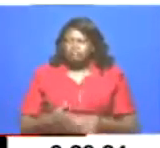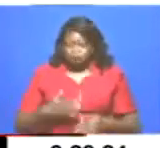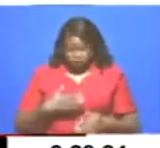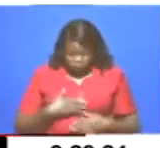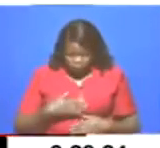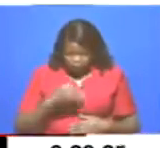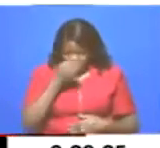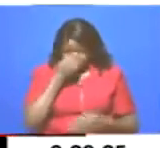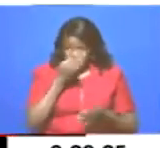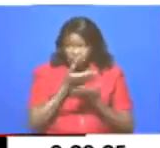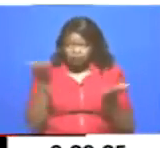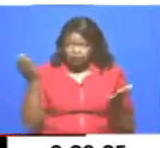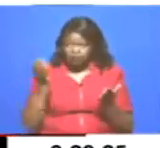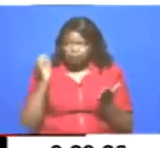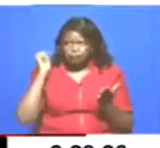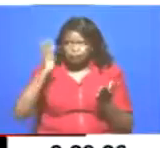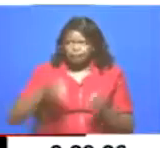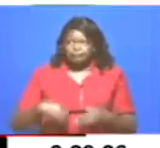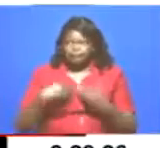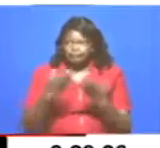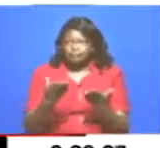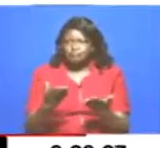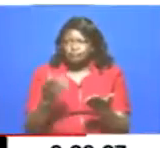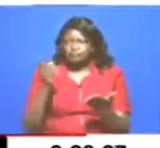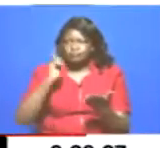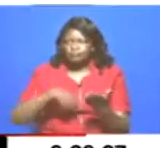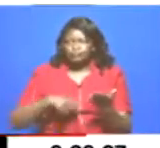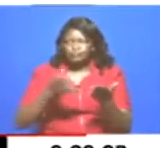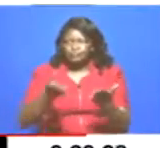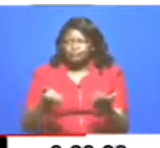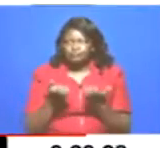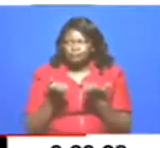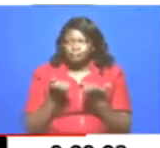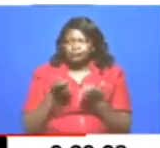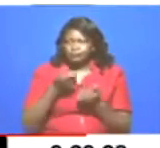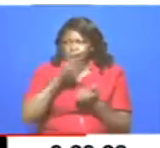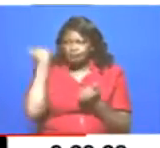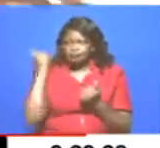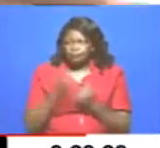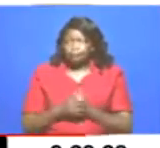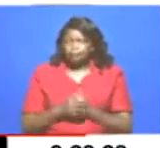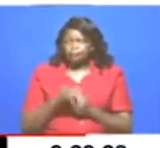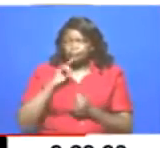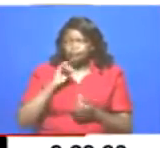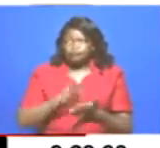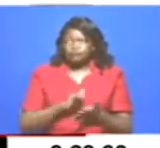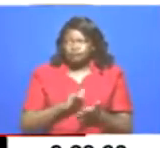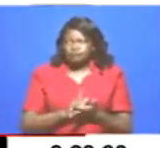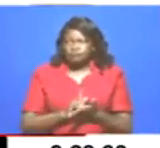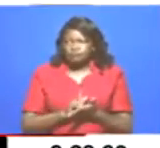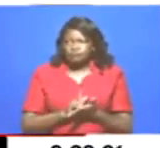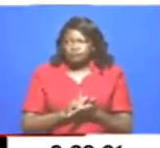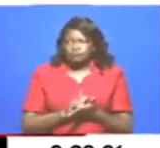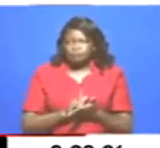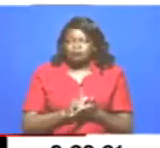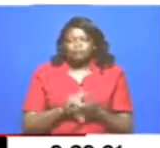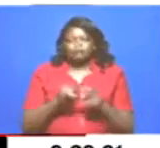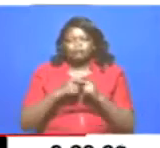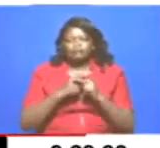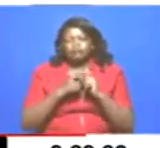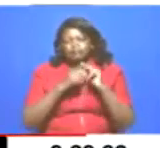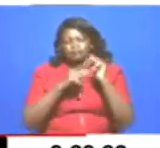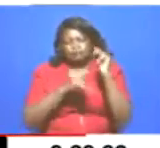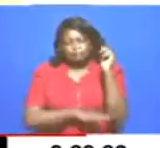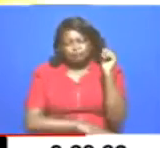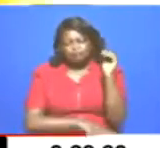Nini mtapewa ile mnastahili upewa kwa sababu anasema tuende chini, tuanze uchumi wetu